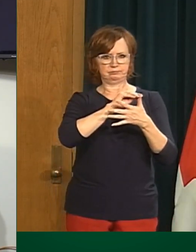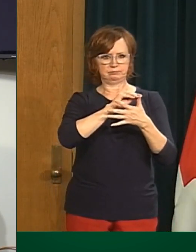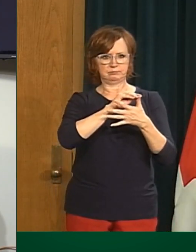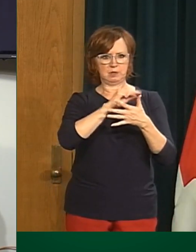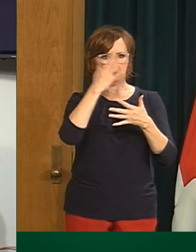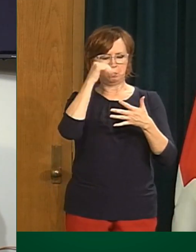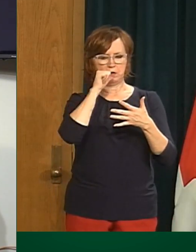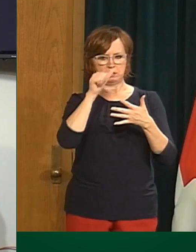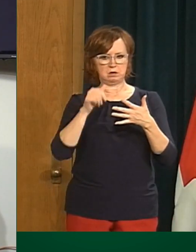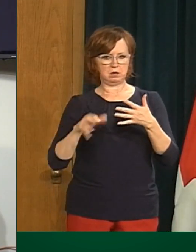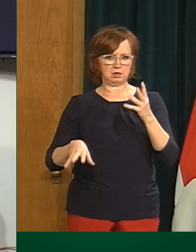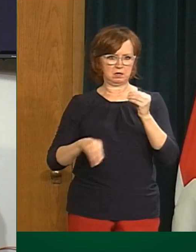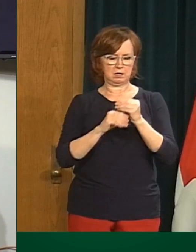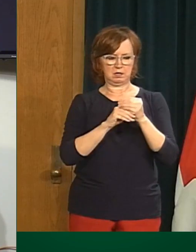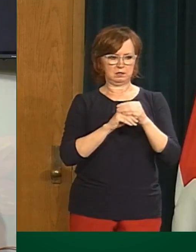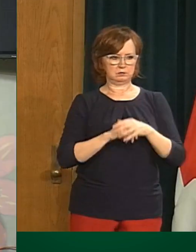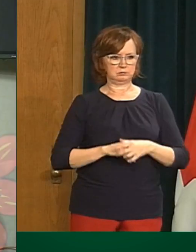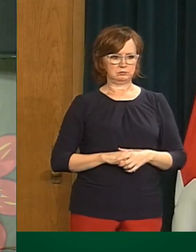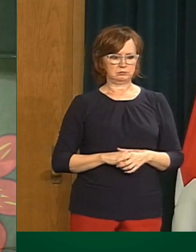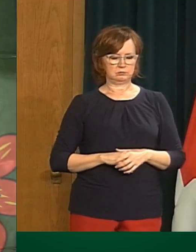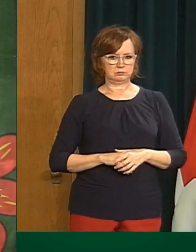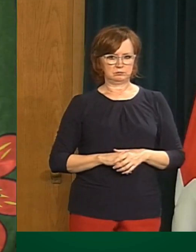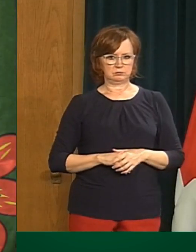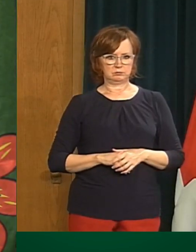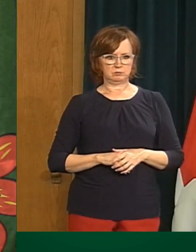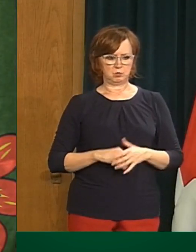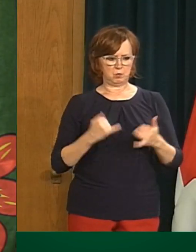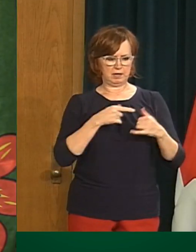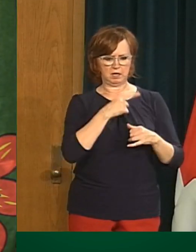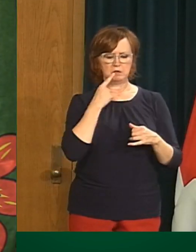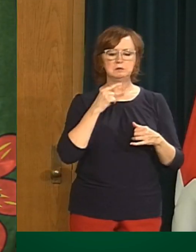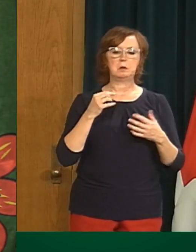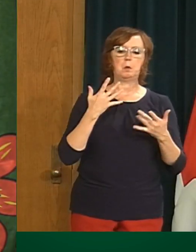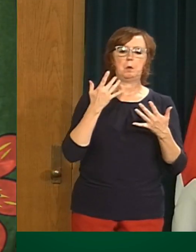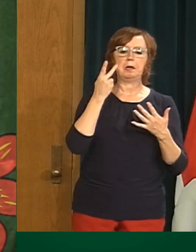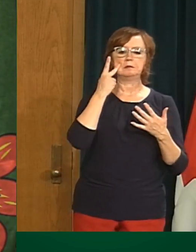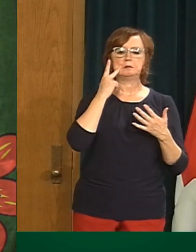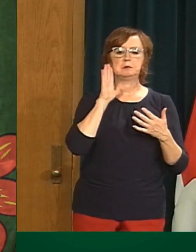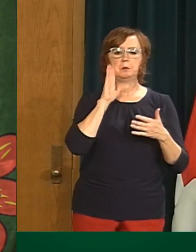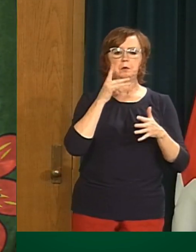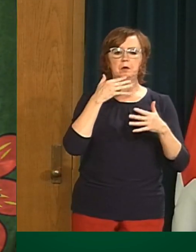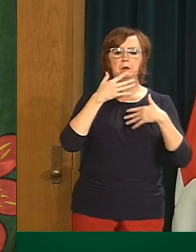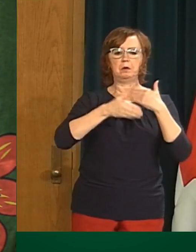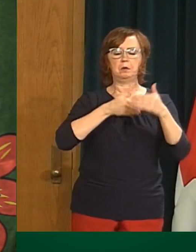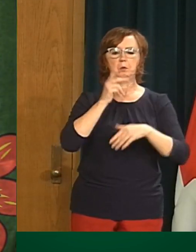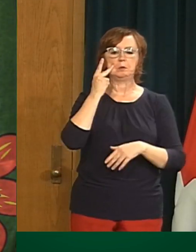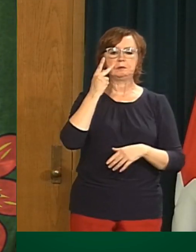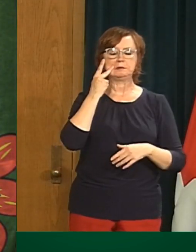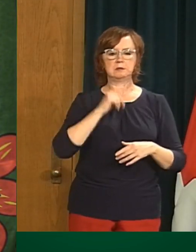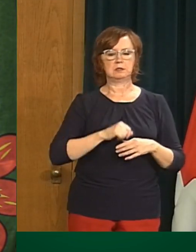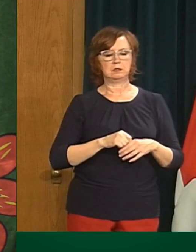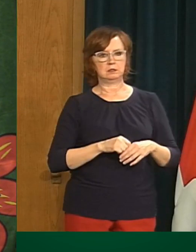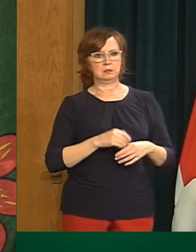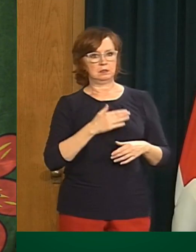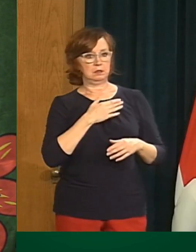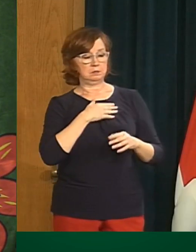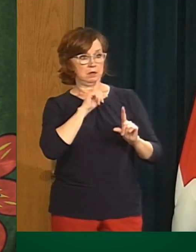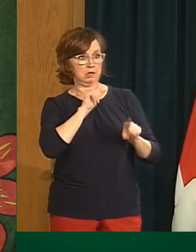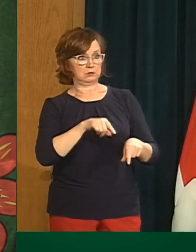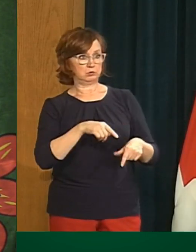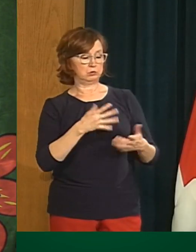approach and kind of wait and see what those needs are for child care and parents going back to work? So I guess one of the reasons